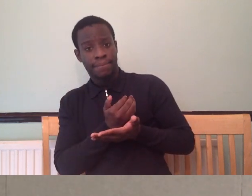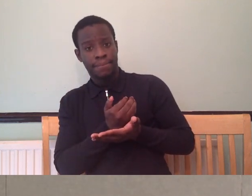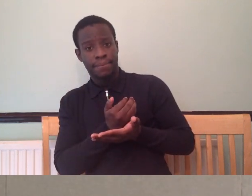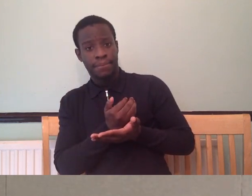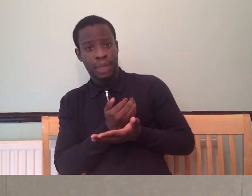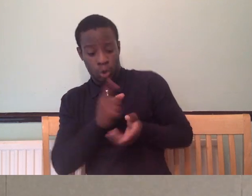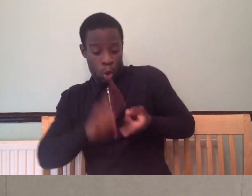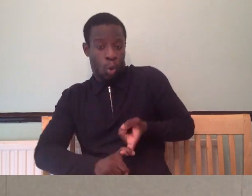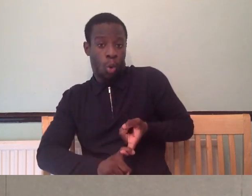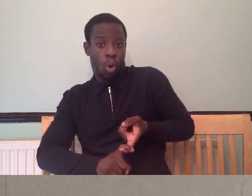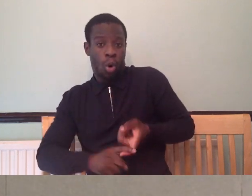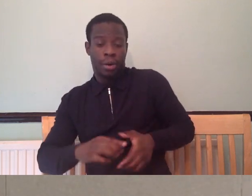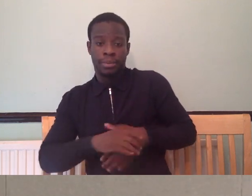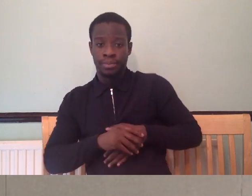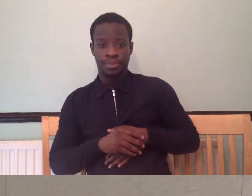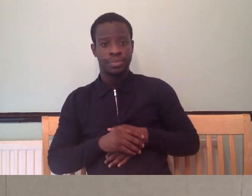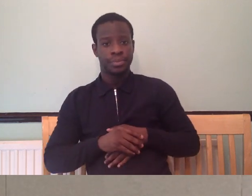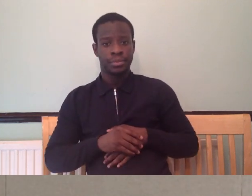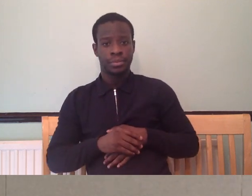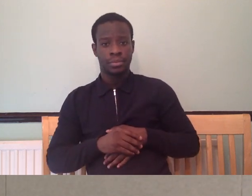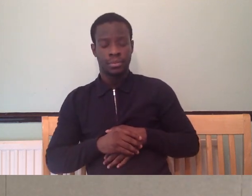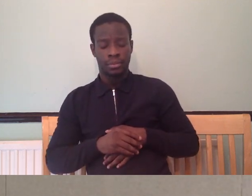us secure.